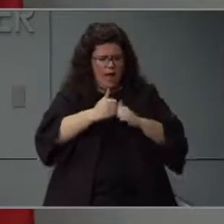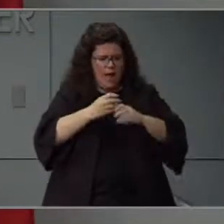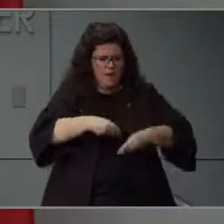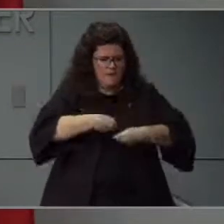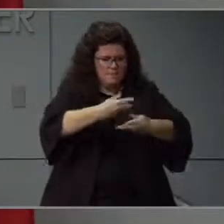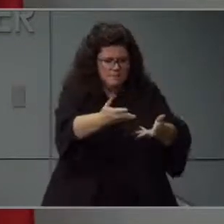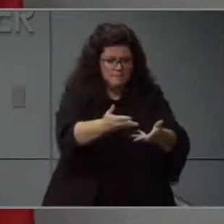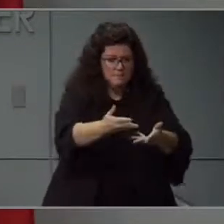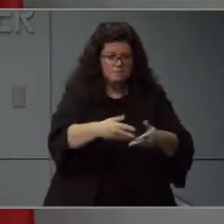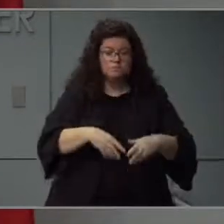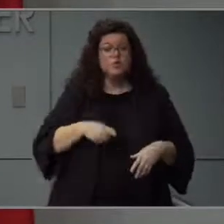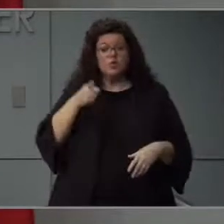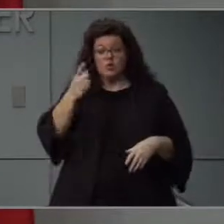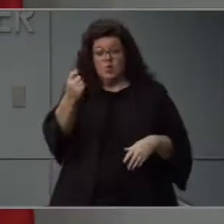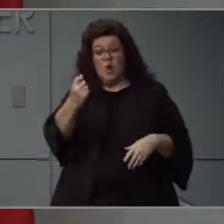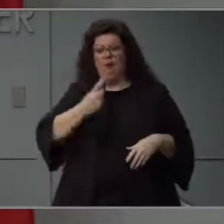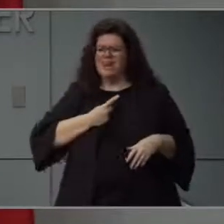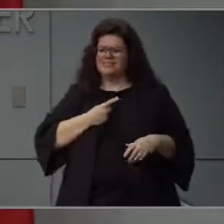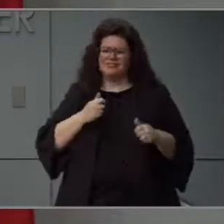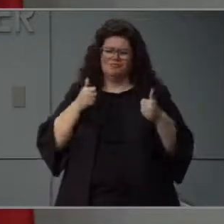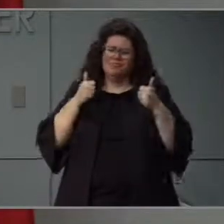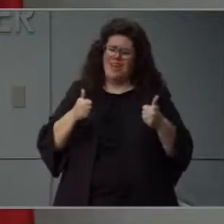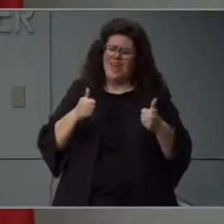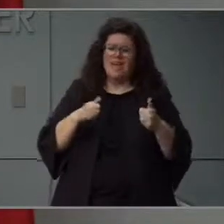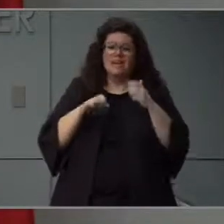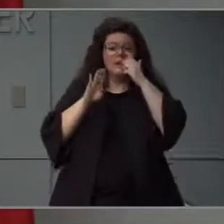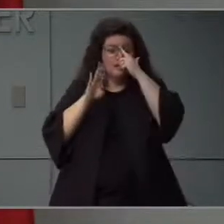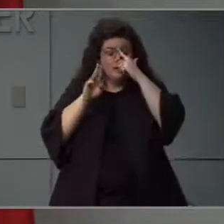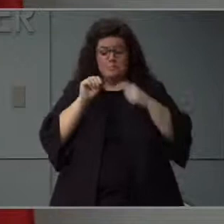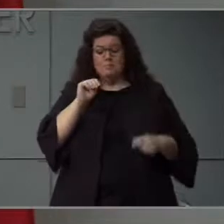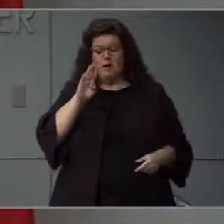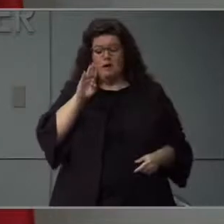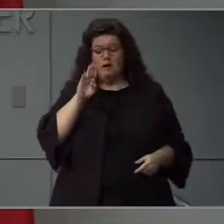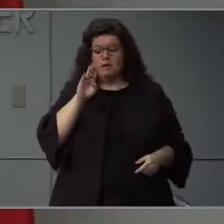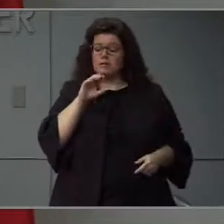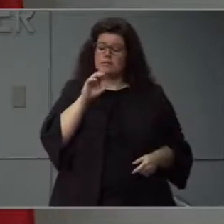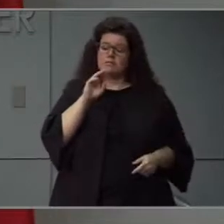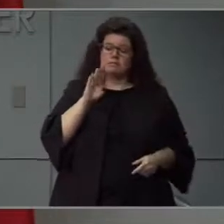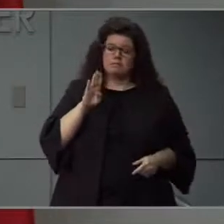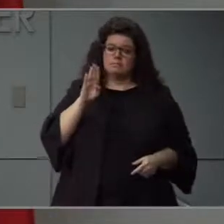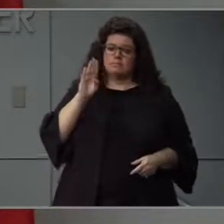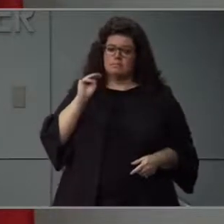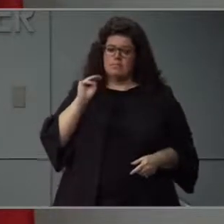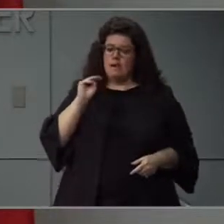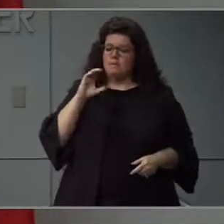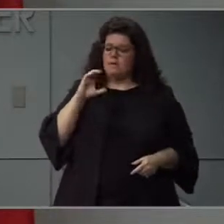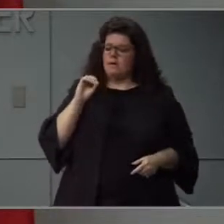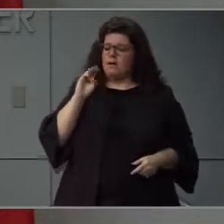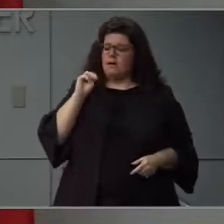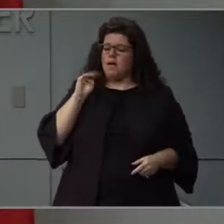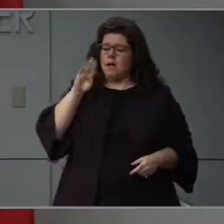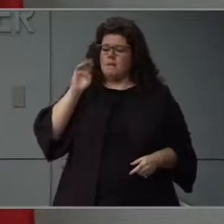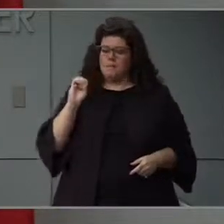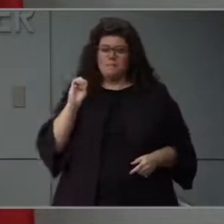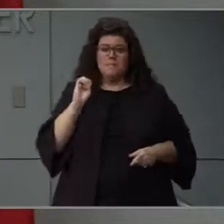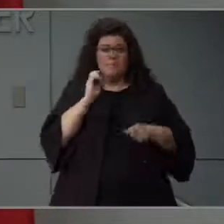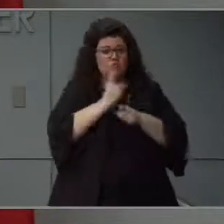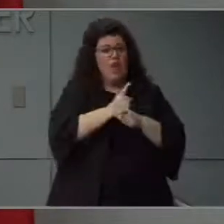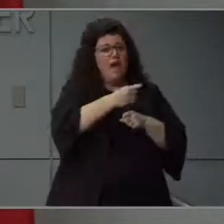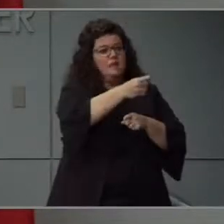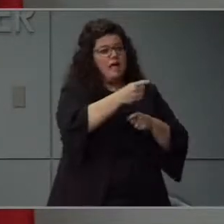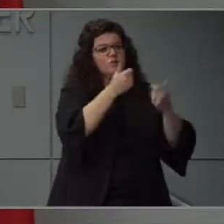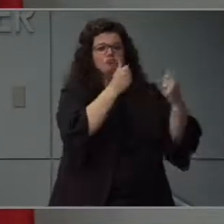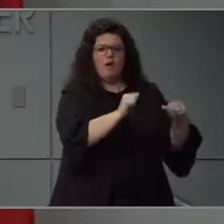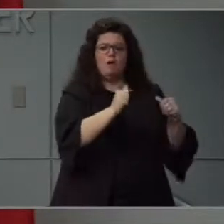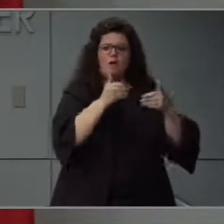asking exactly the right questions, and it sounds like Buncombe is already moving in the right direction, which is to get to testing more